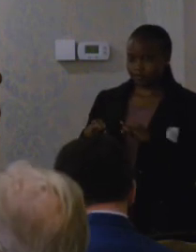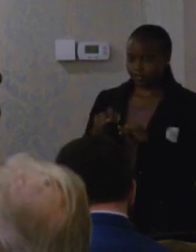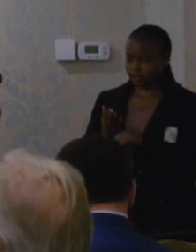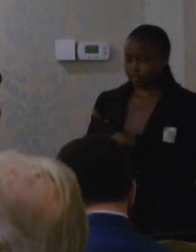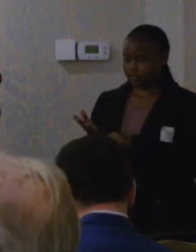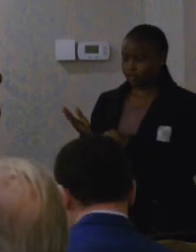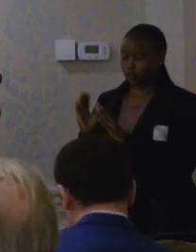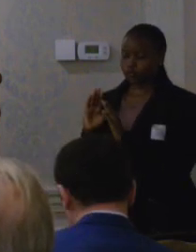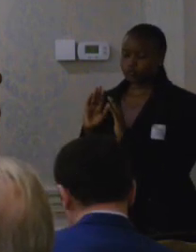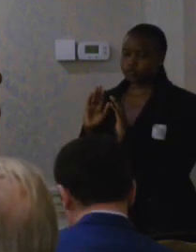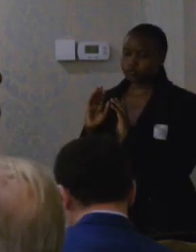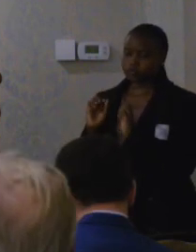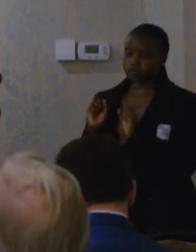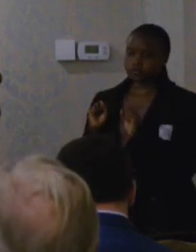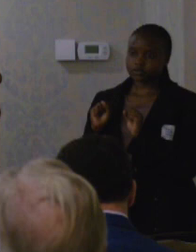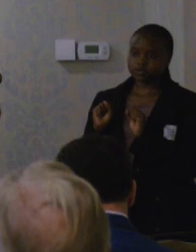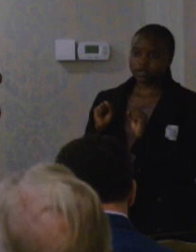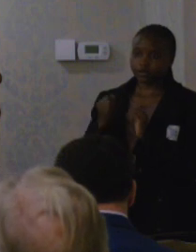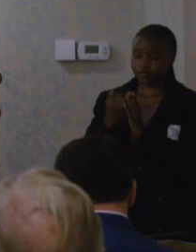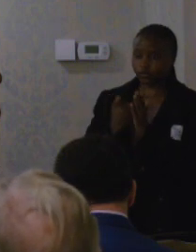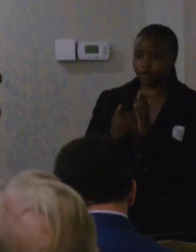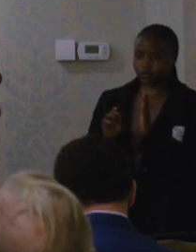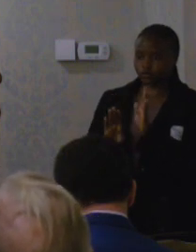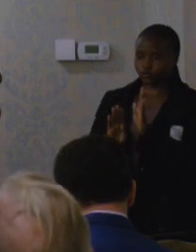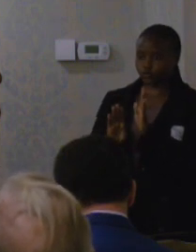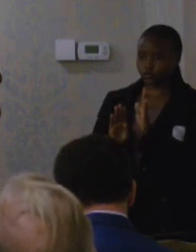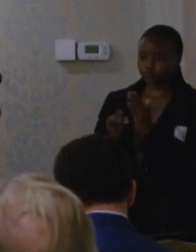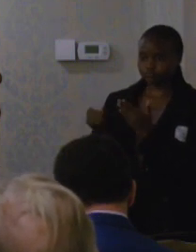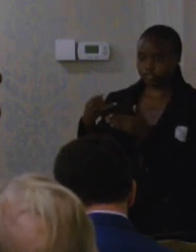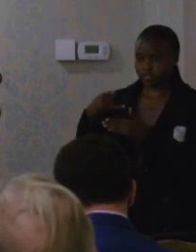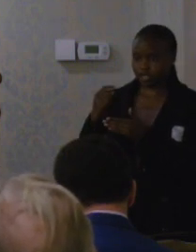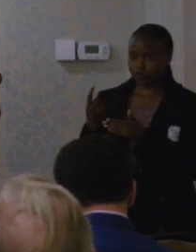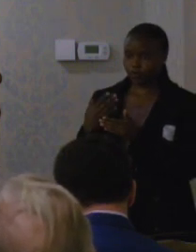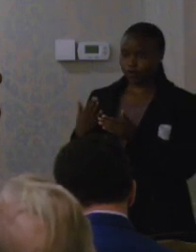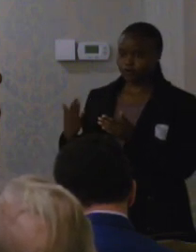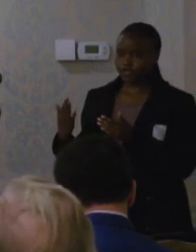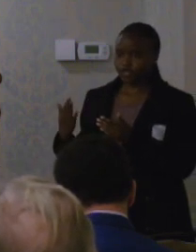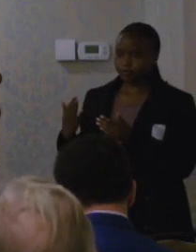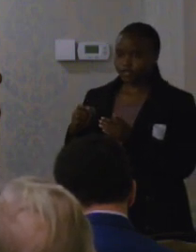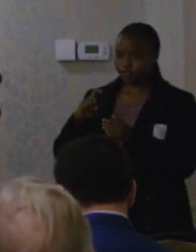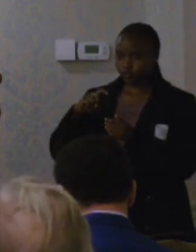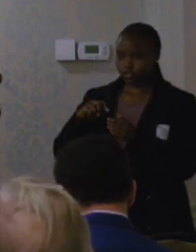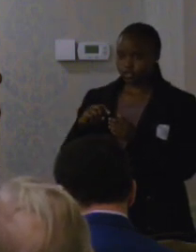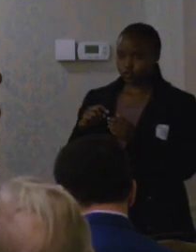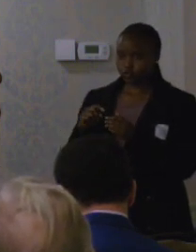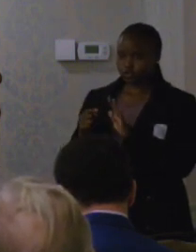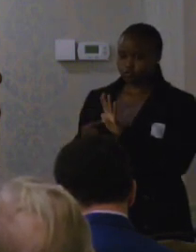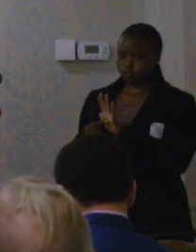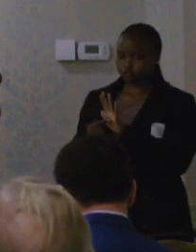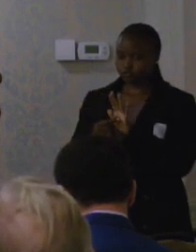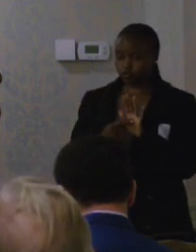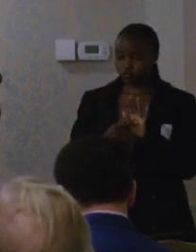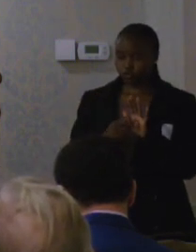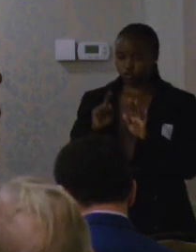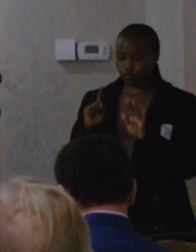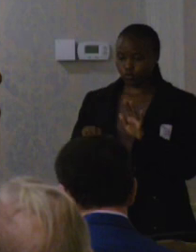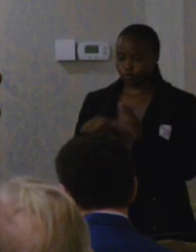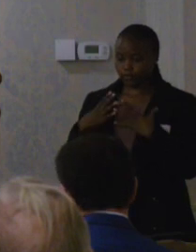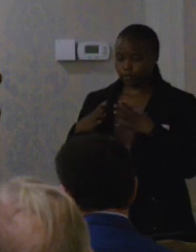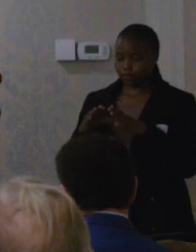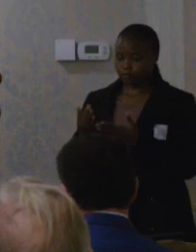those programs that you have designed. For example, one of the elements you need to be sure of is that those who deliver the